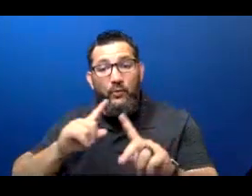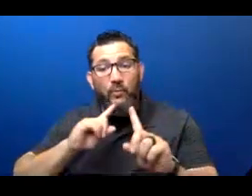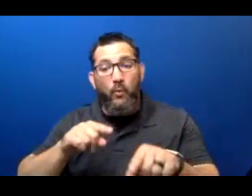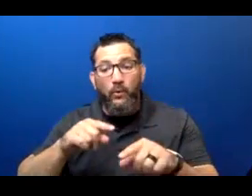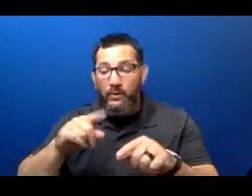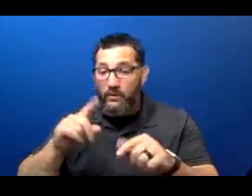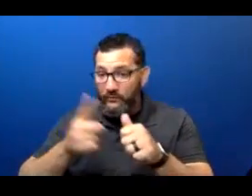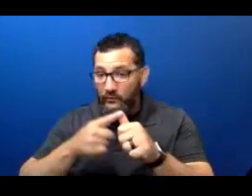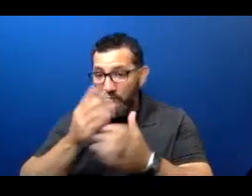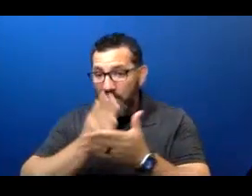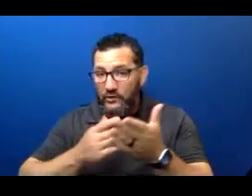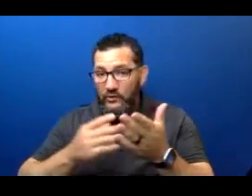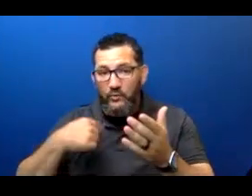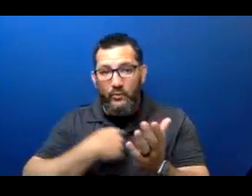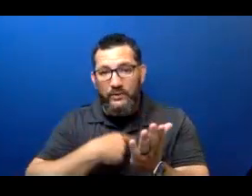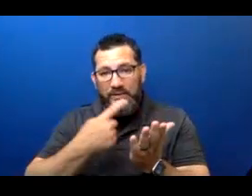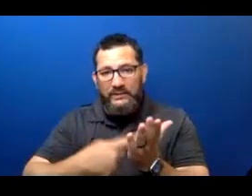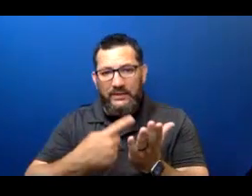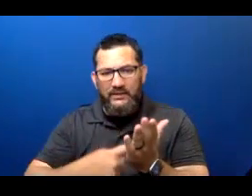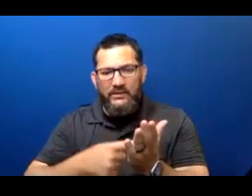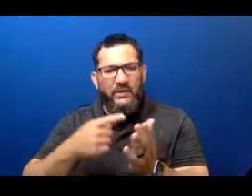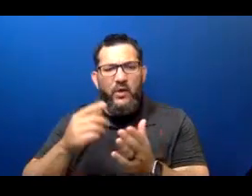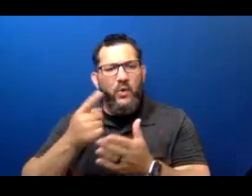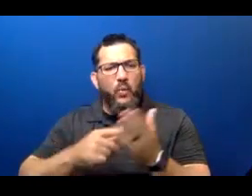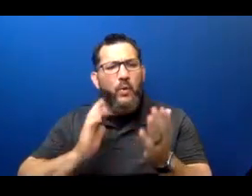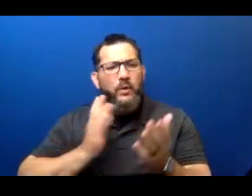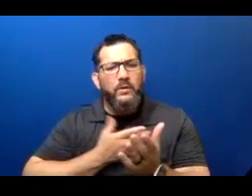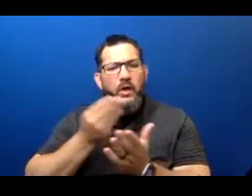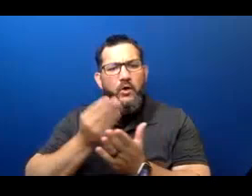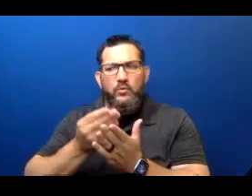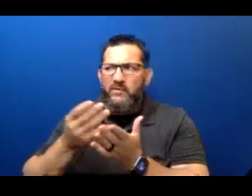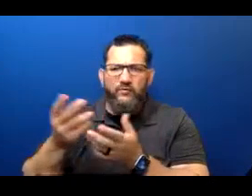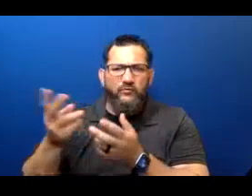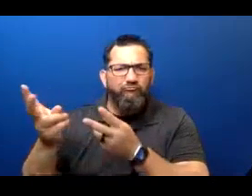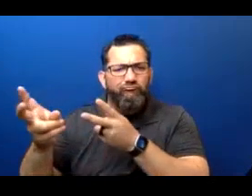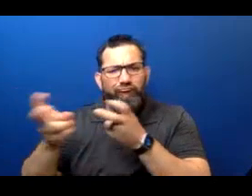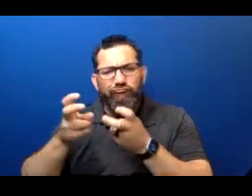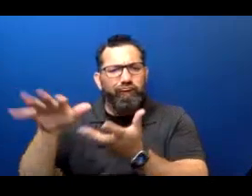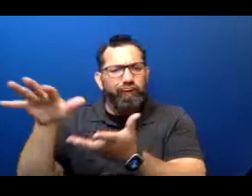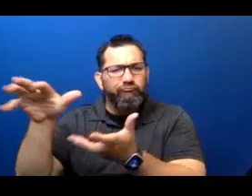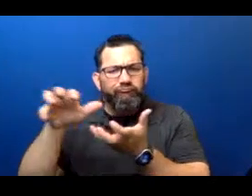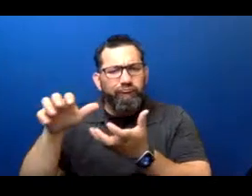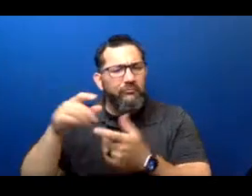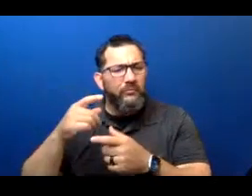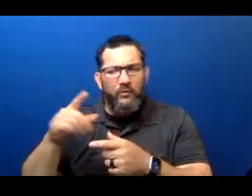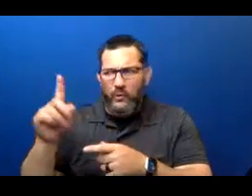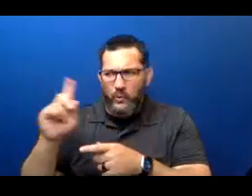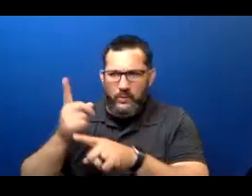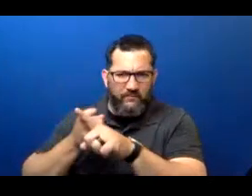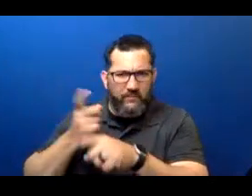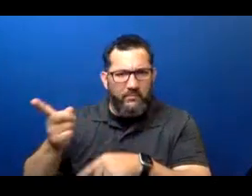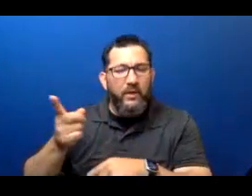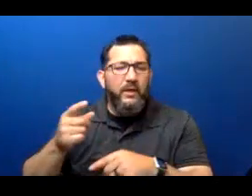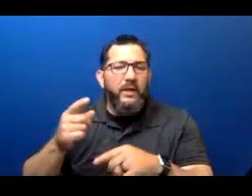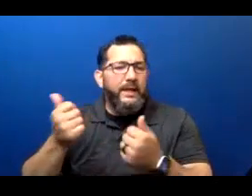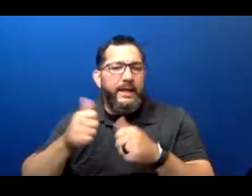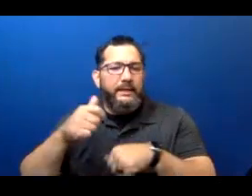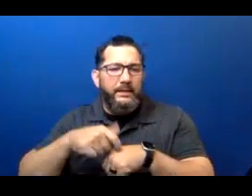first section that we talk about is what is our revenue source. And at any given time, NOMHE can have grants